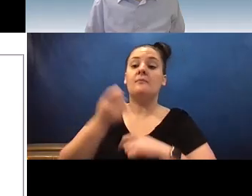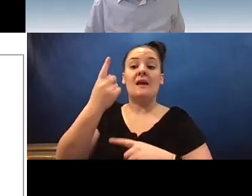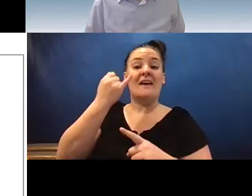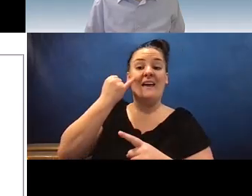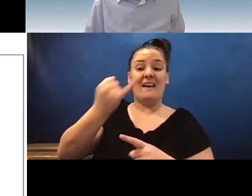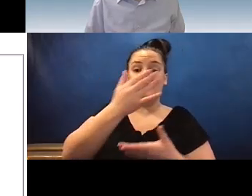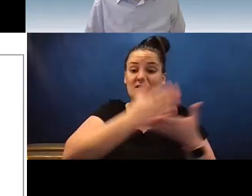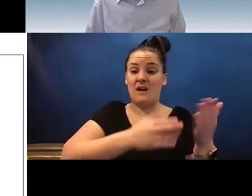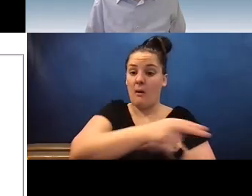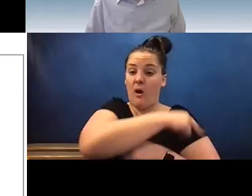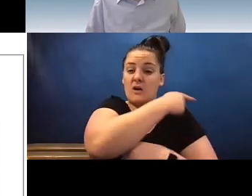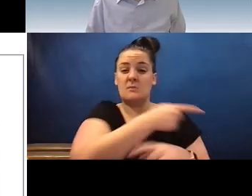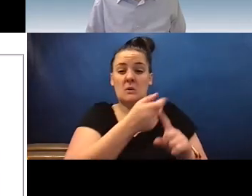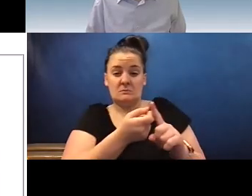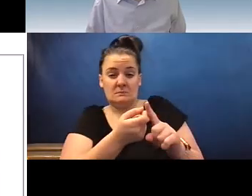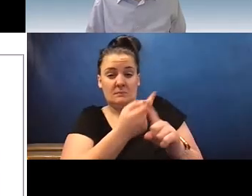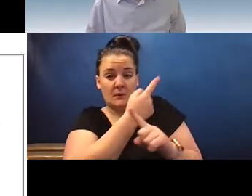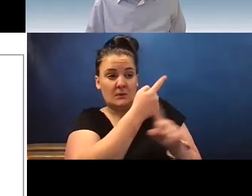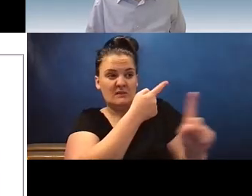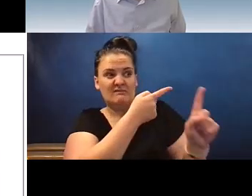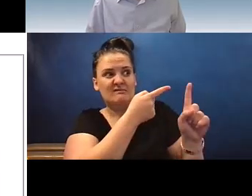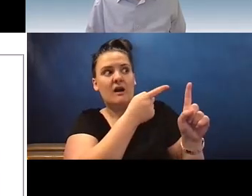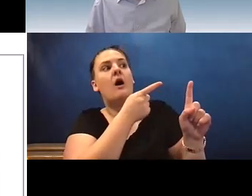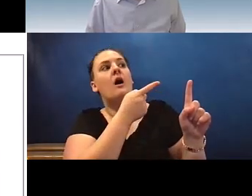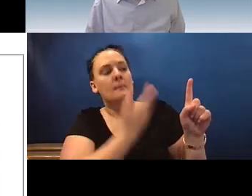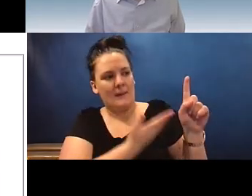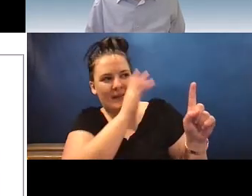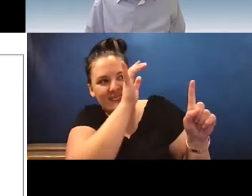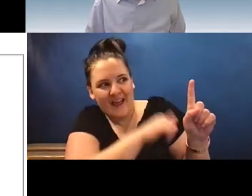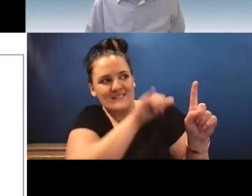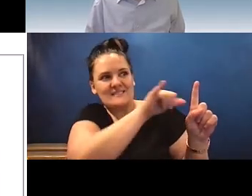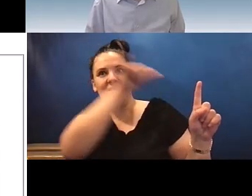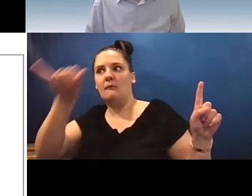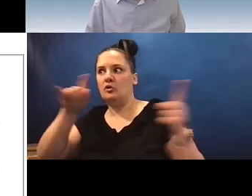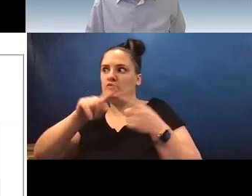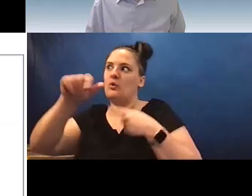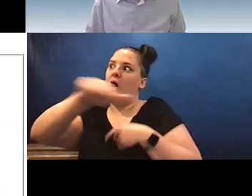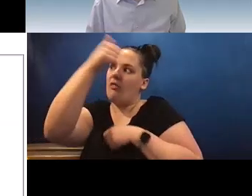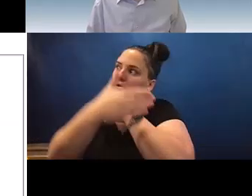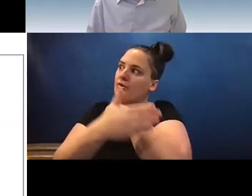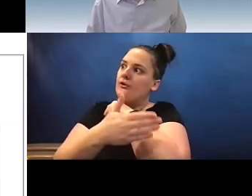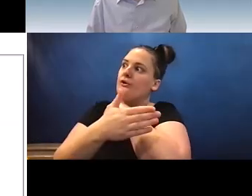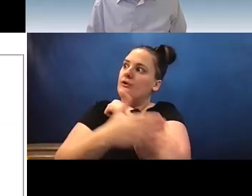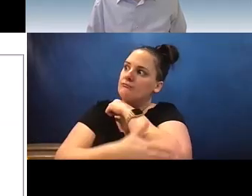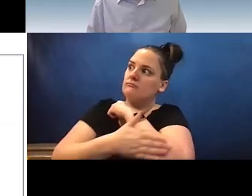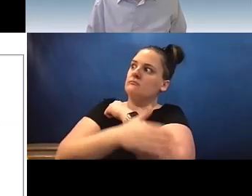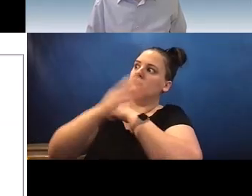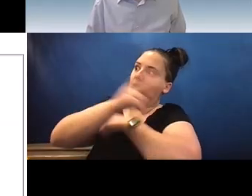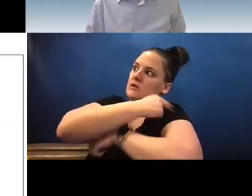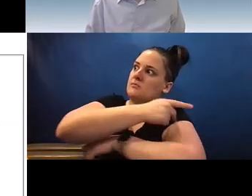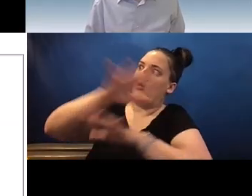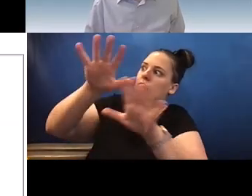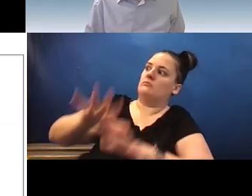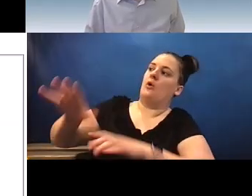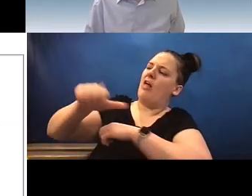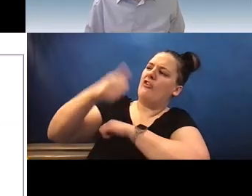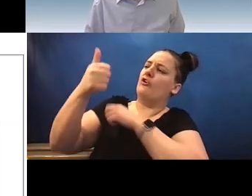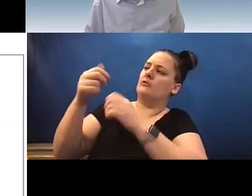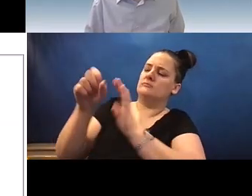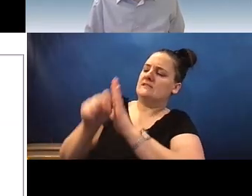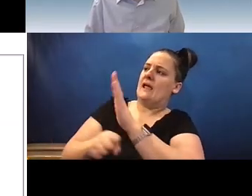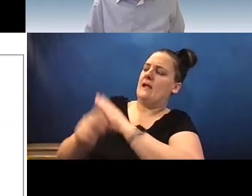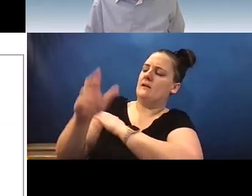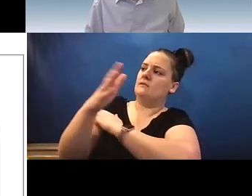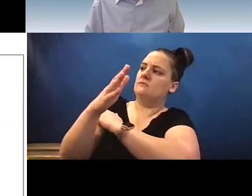outlier hospitals, were more similar to their peers across the nation, approximately $1 billion of potential savings could be seen across all payers